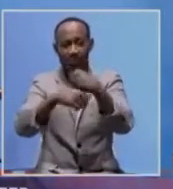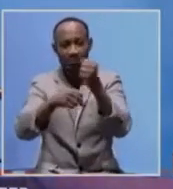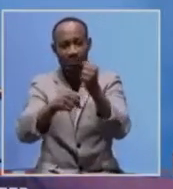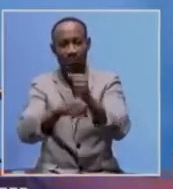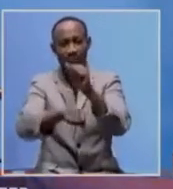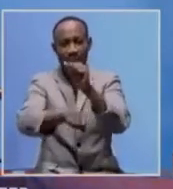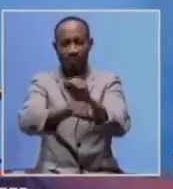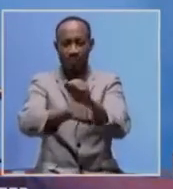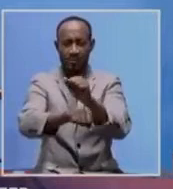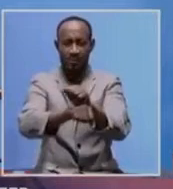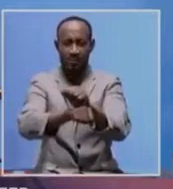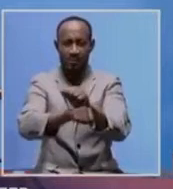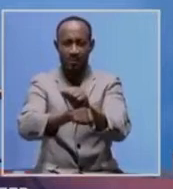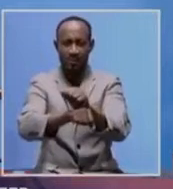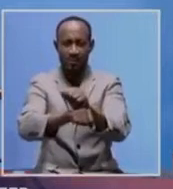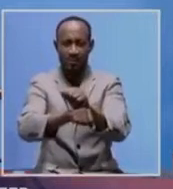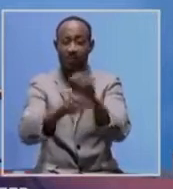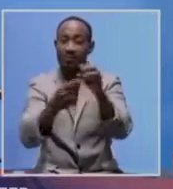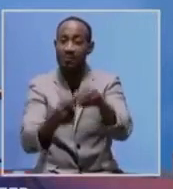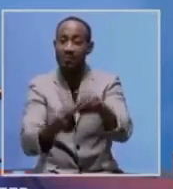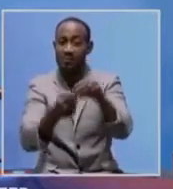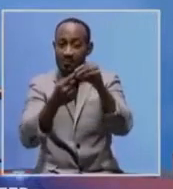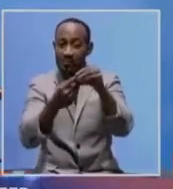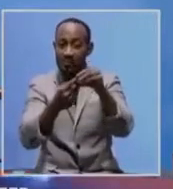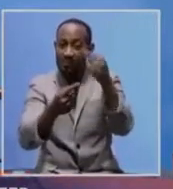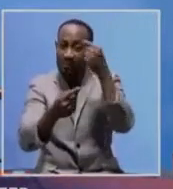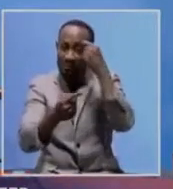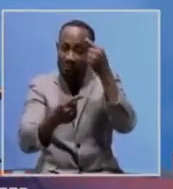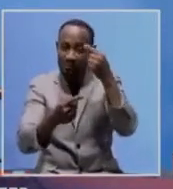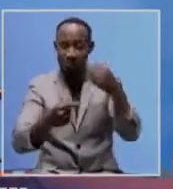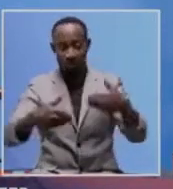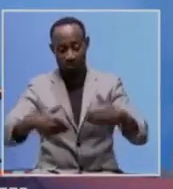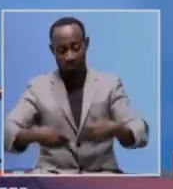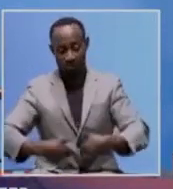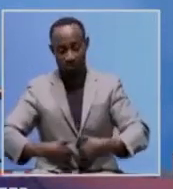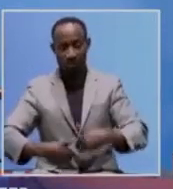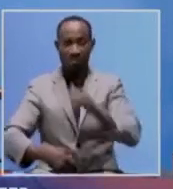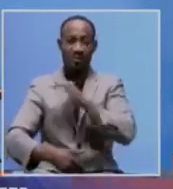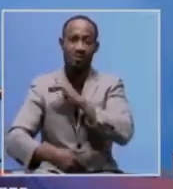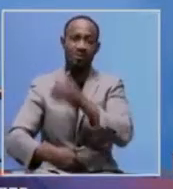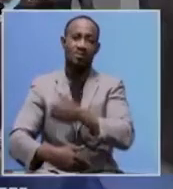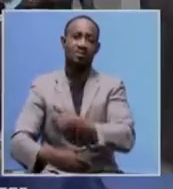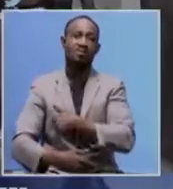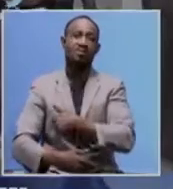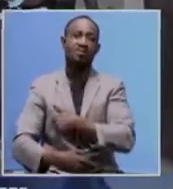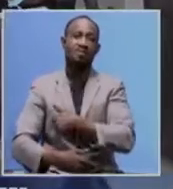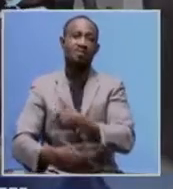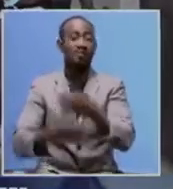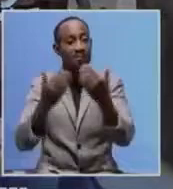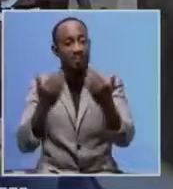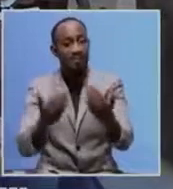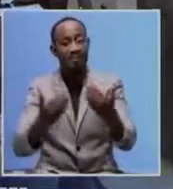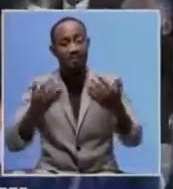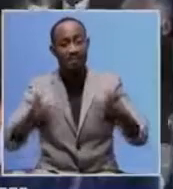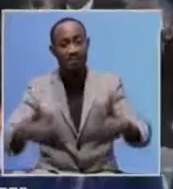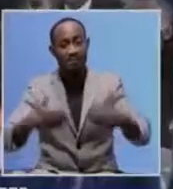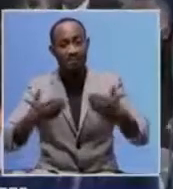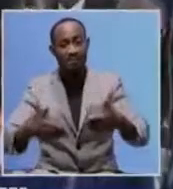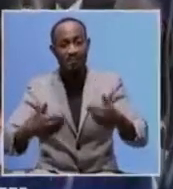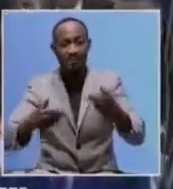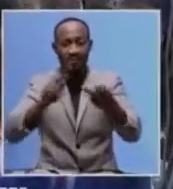employment, especially for our youths and women. We are therefore happy to partner